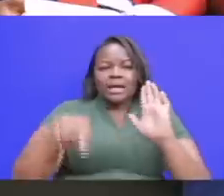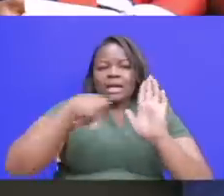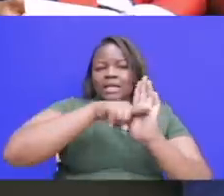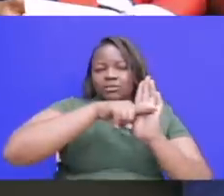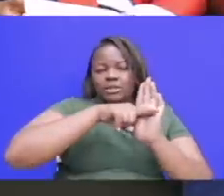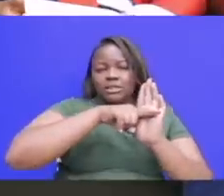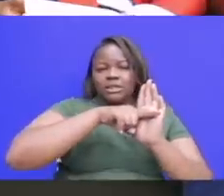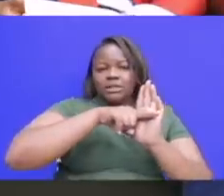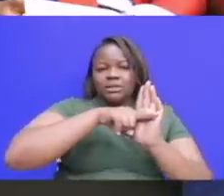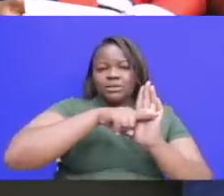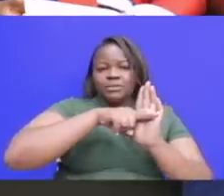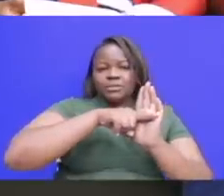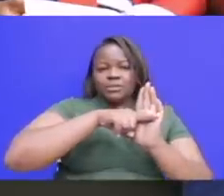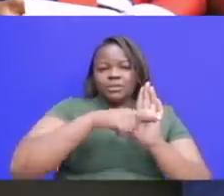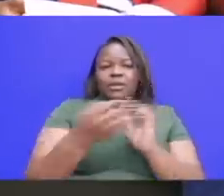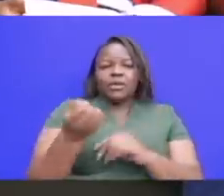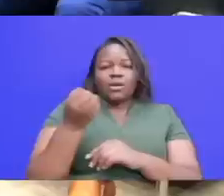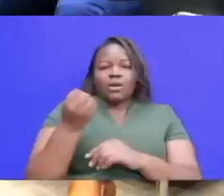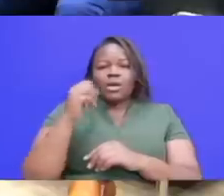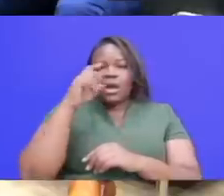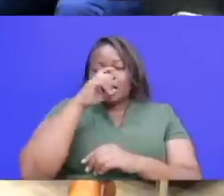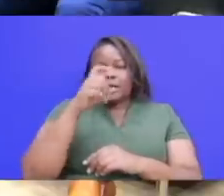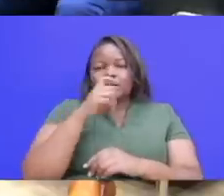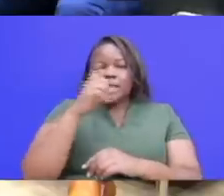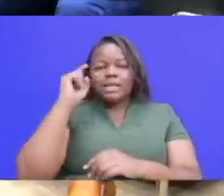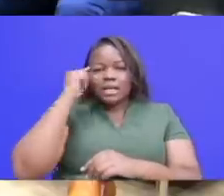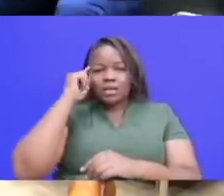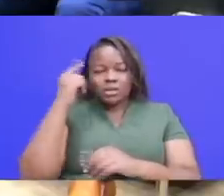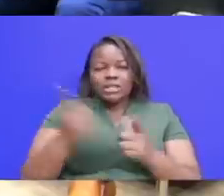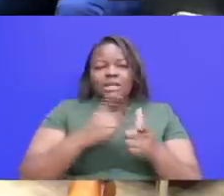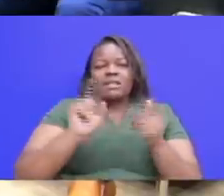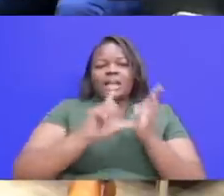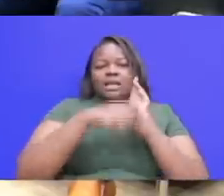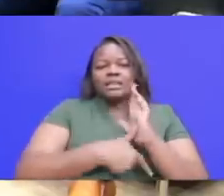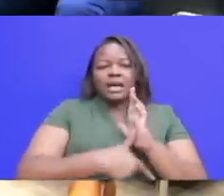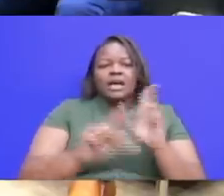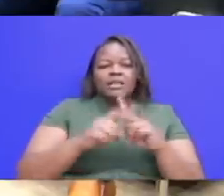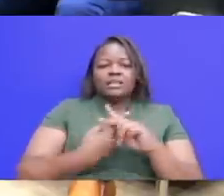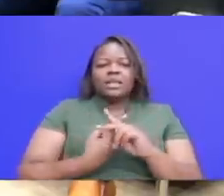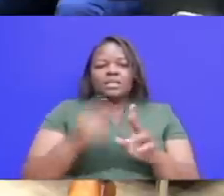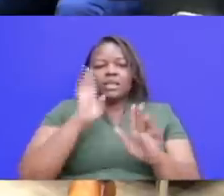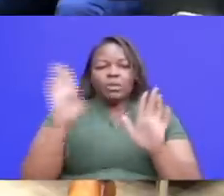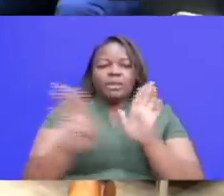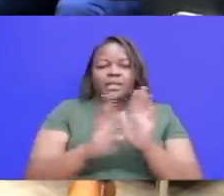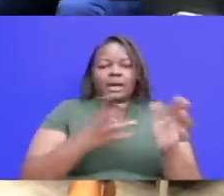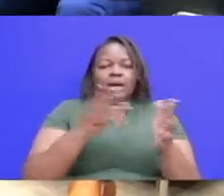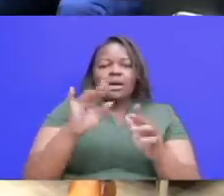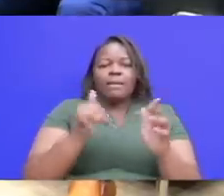or negative thoughts, strife, and then later on they decide to betray him by selling him. And including any